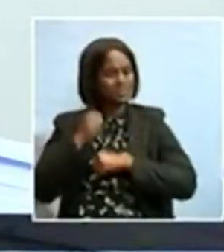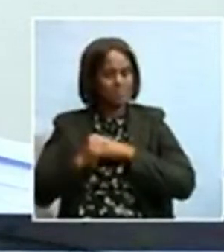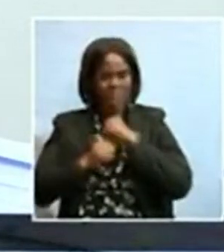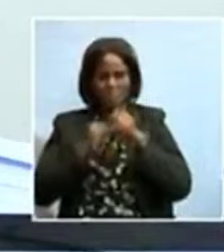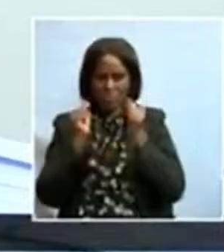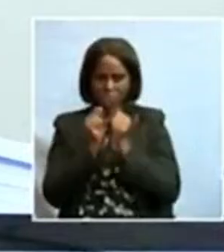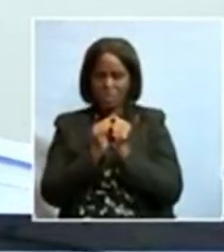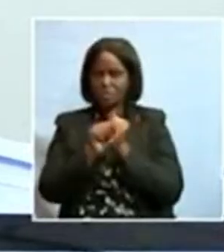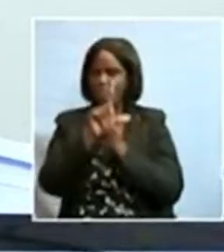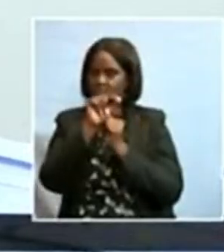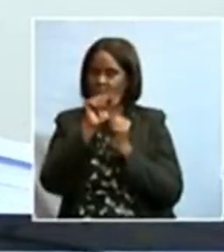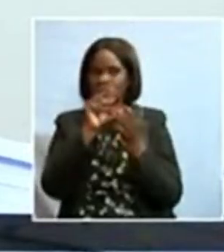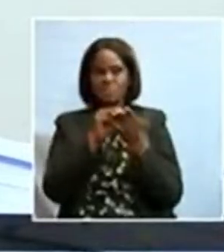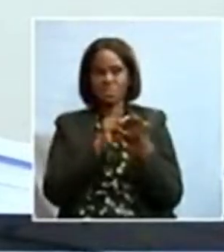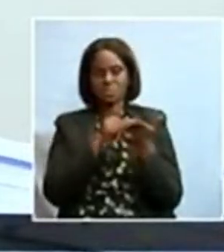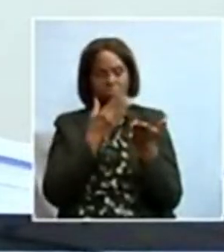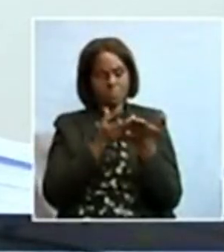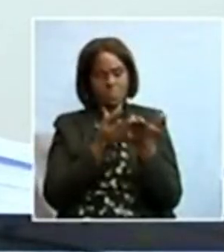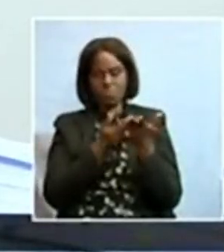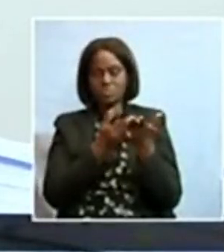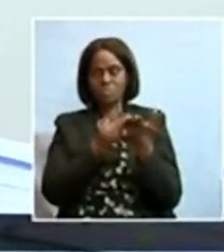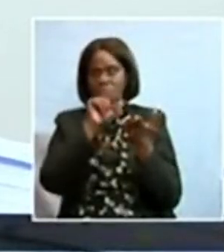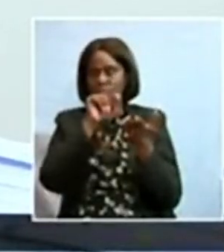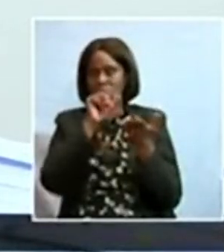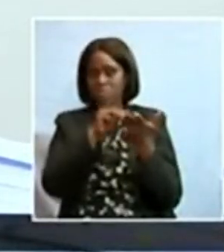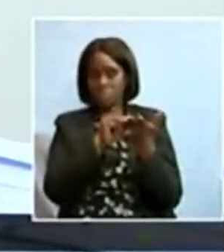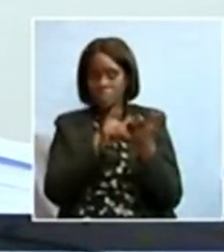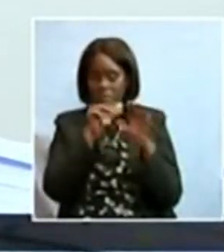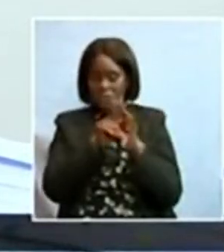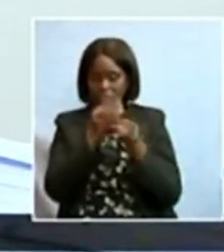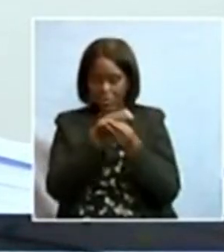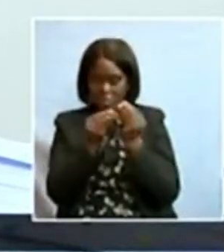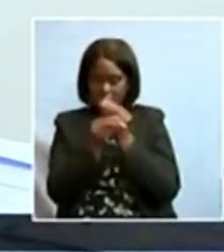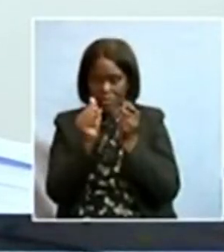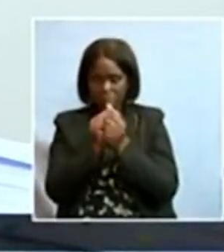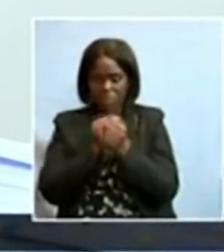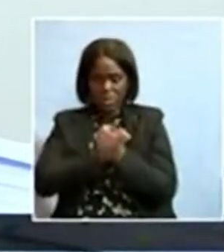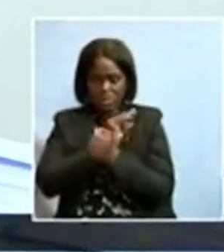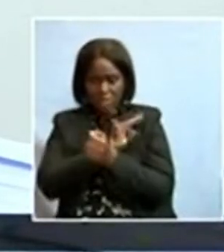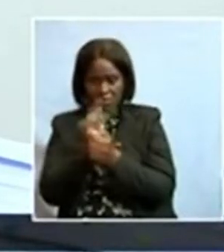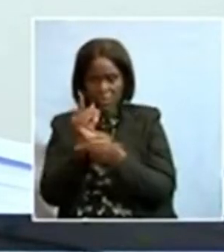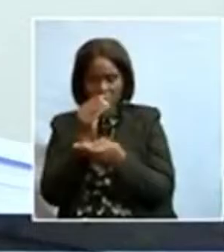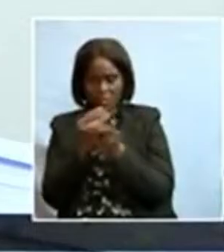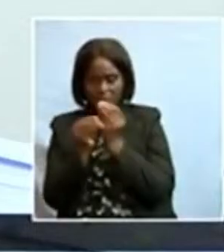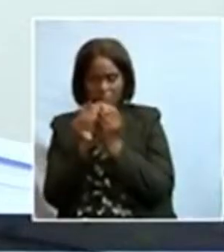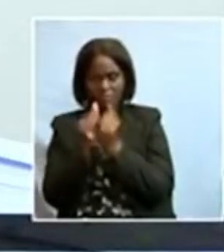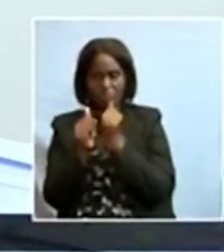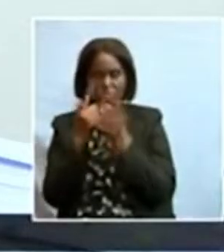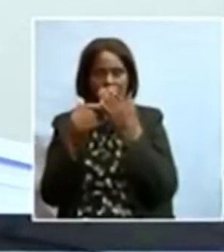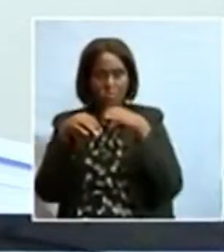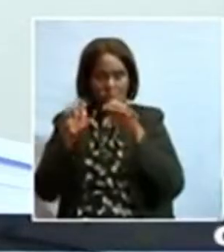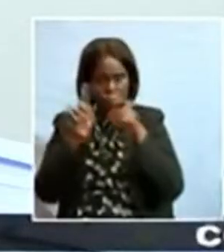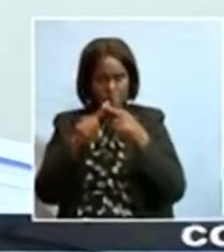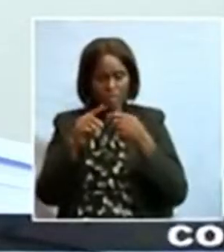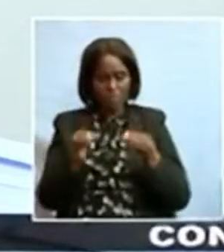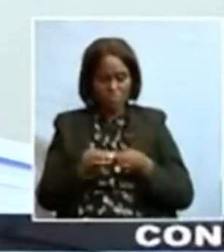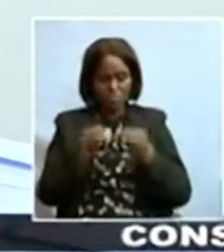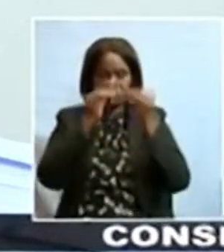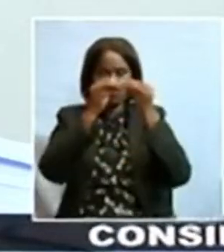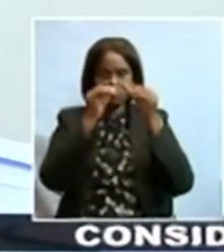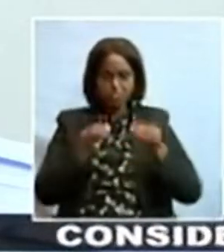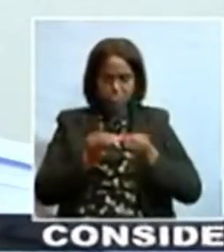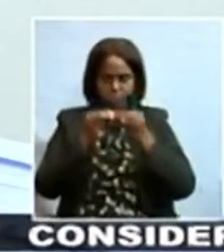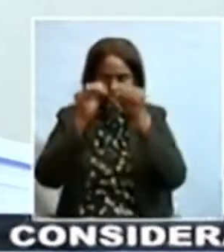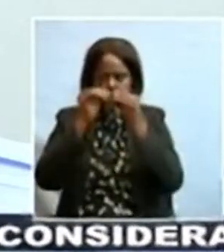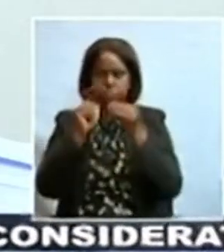with 20 million in statutory obligations and staff obligations that continue to accumulate, putting